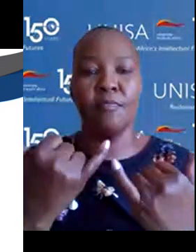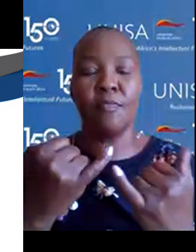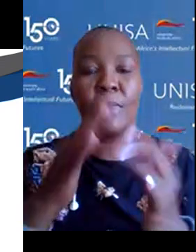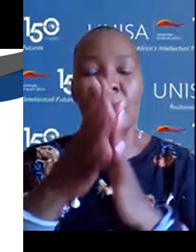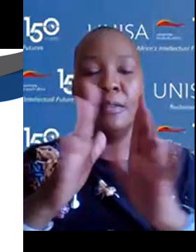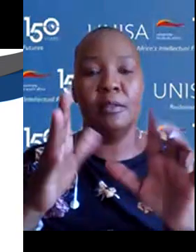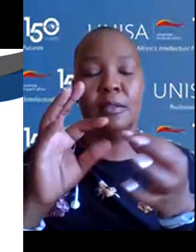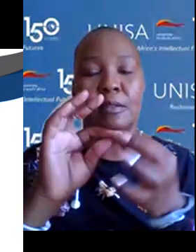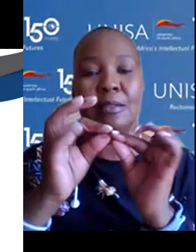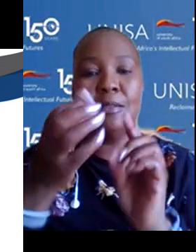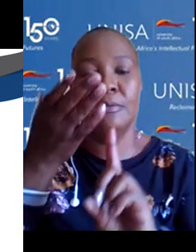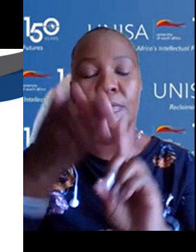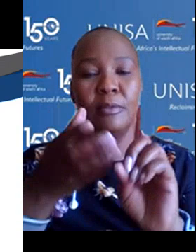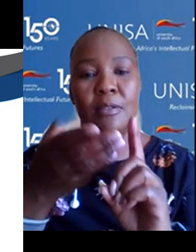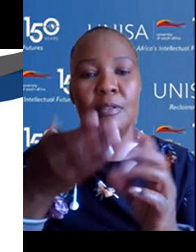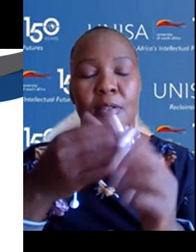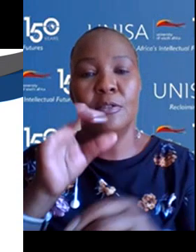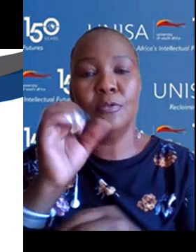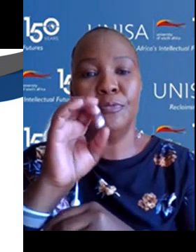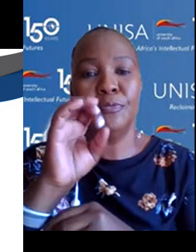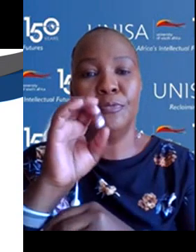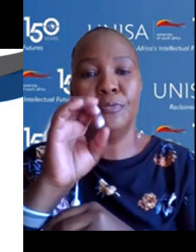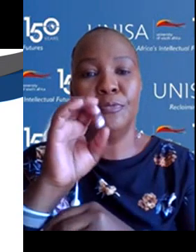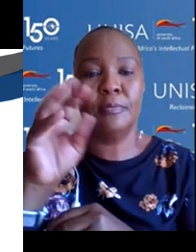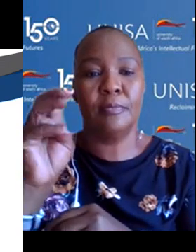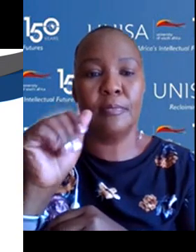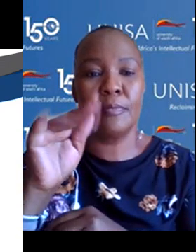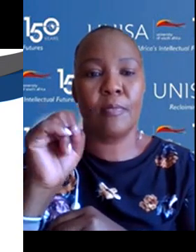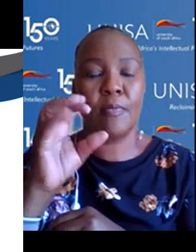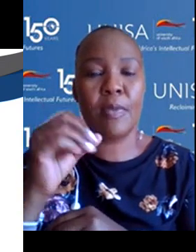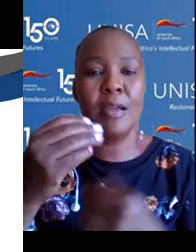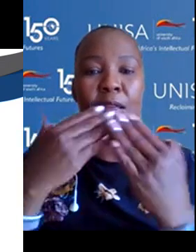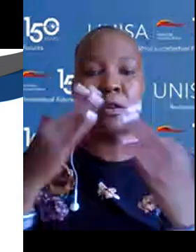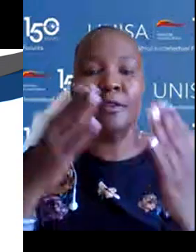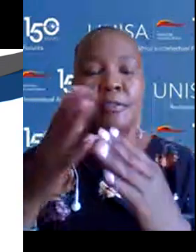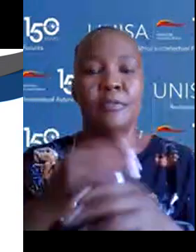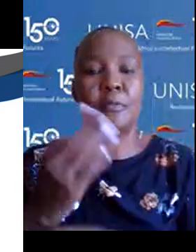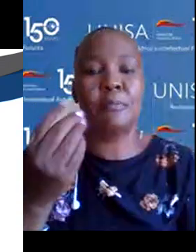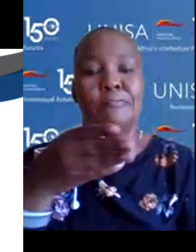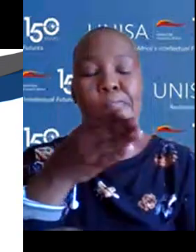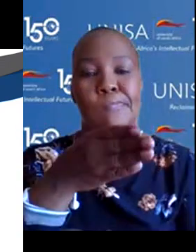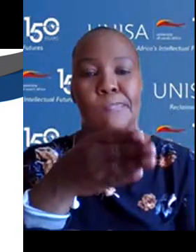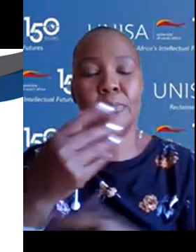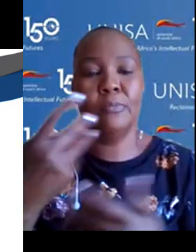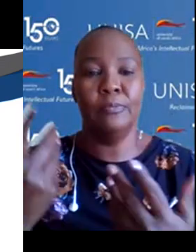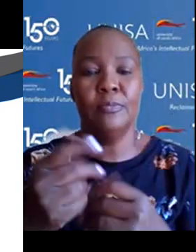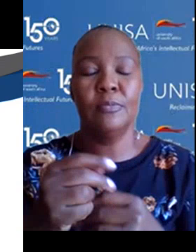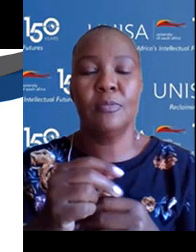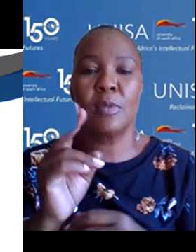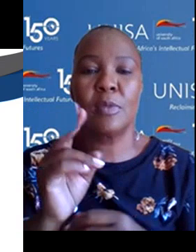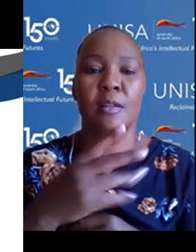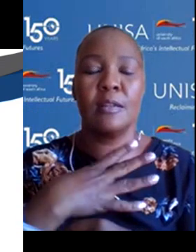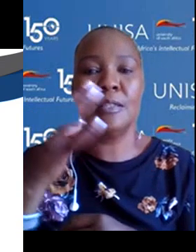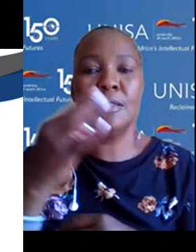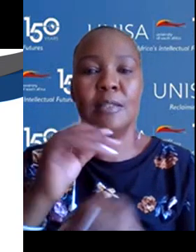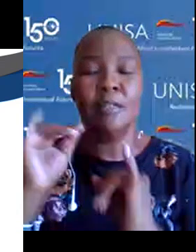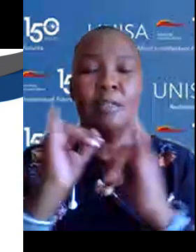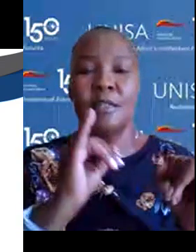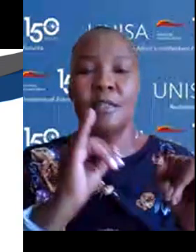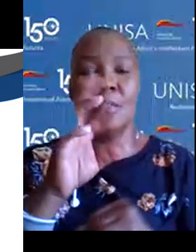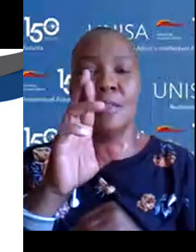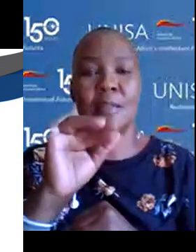interpreter, Sophie Mabaso. Thank you very much, Sophie, for being here. And then I'd like to introduce Richard and